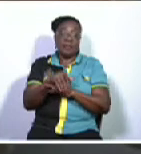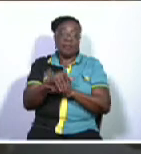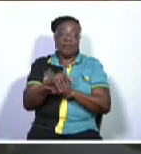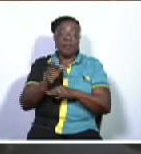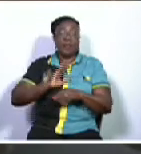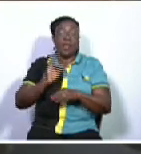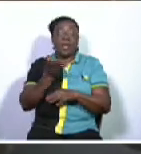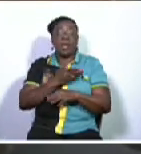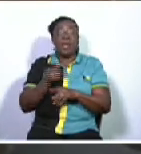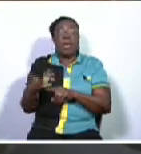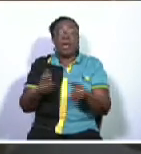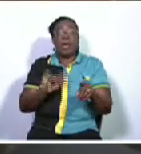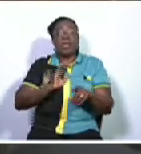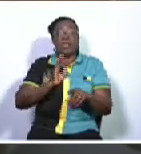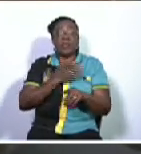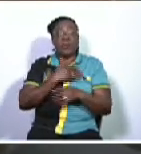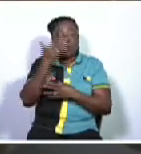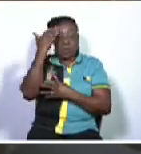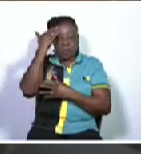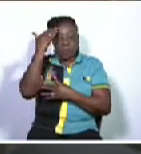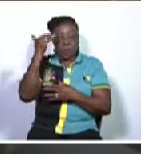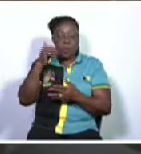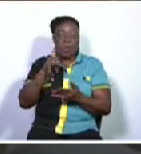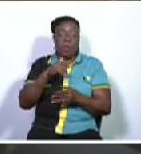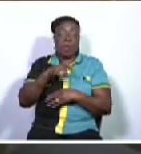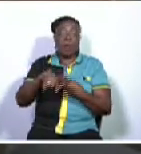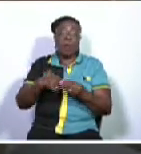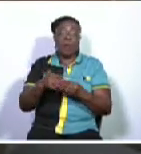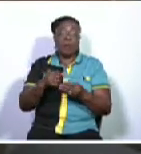quite aware of the surge of